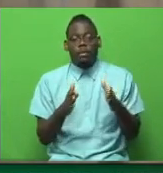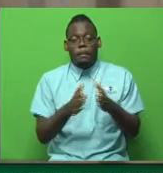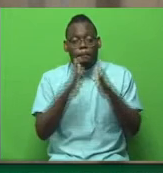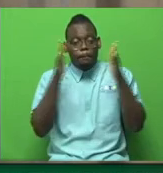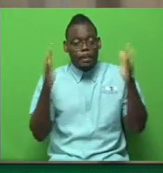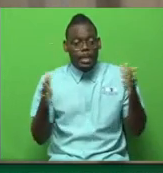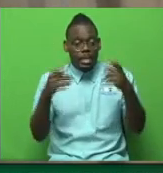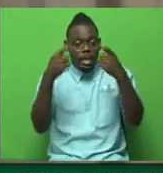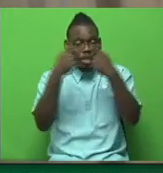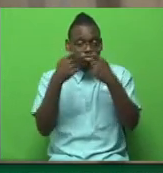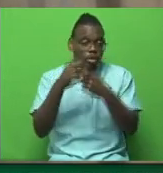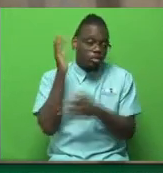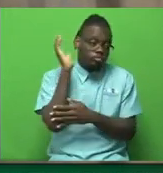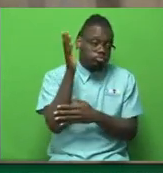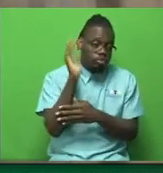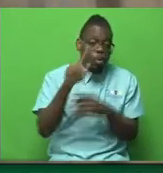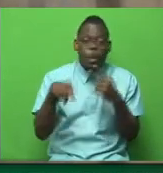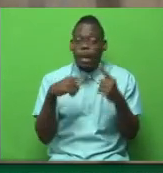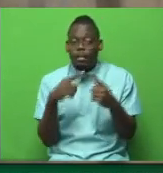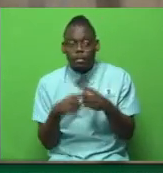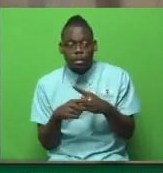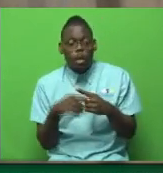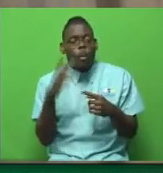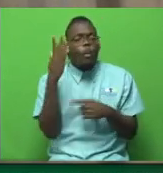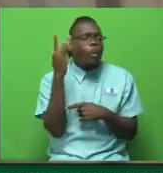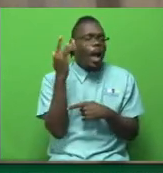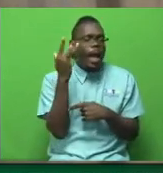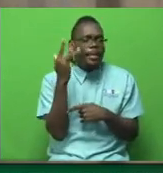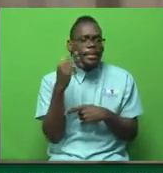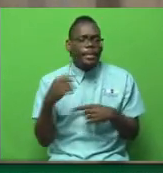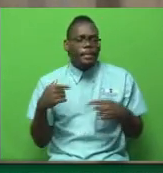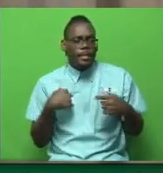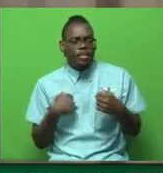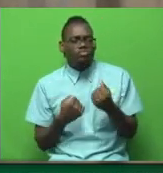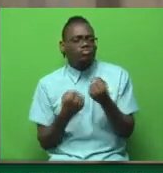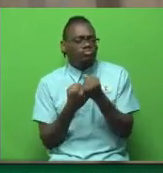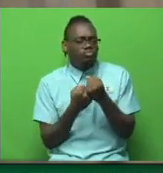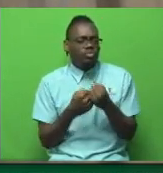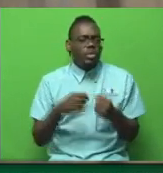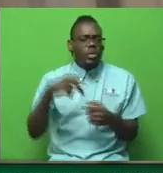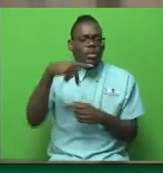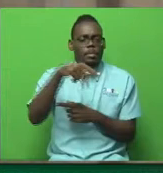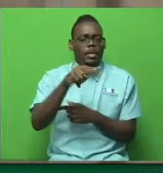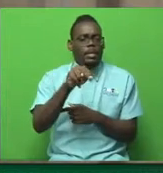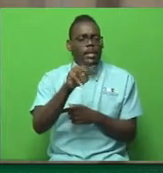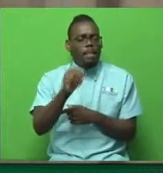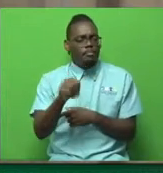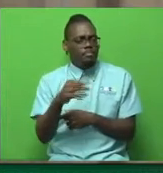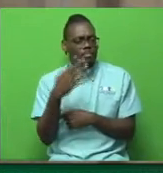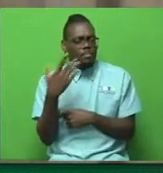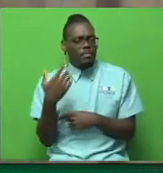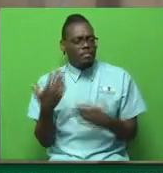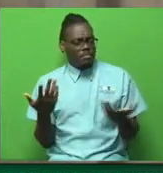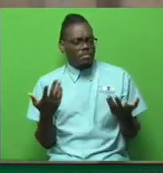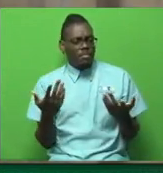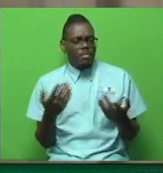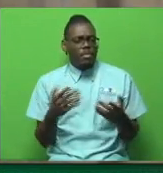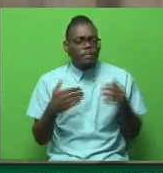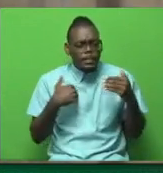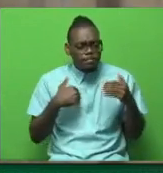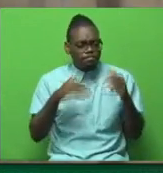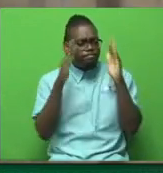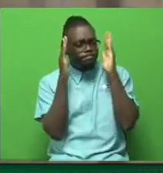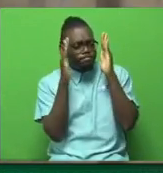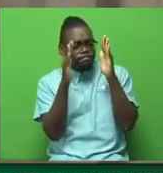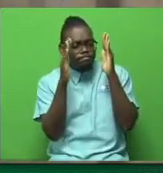he was able why he's able to stand as a member of the people's national movement and I've listened to members opposite all